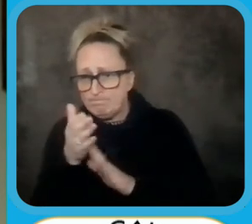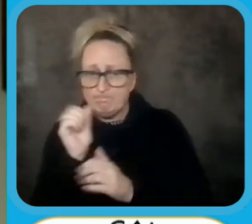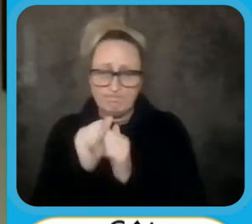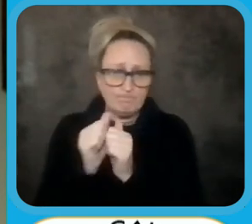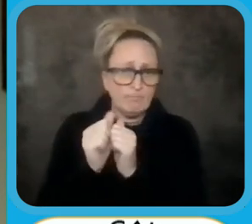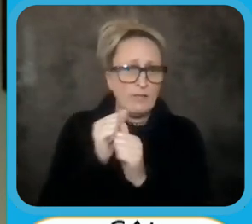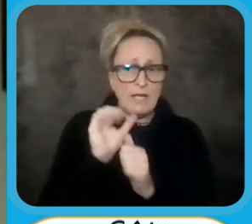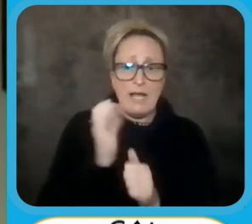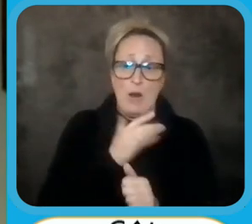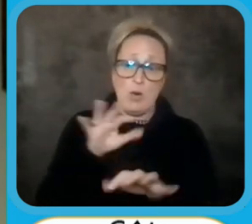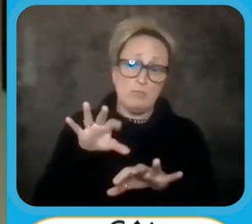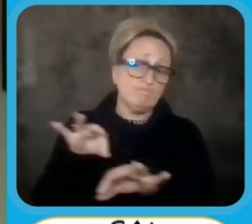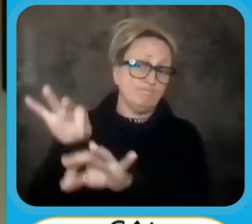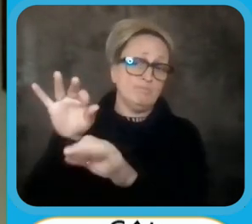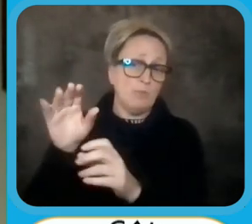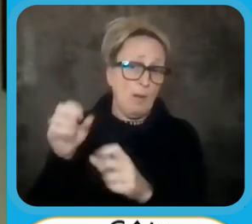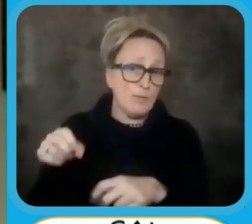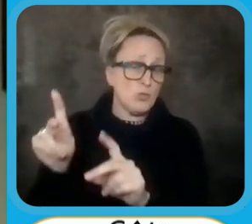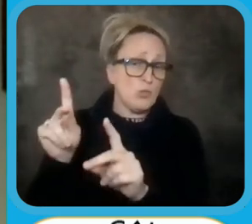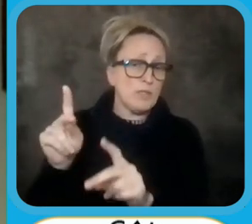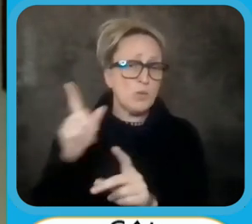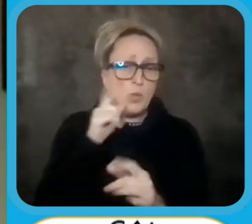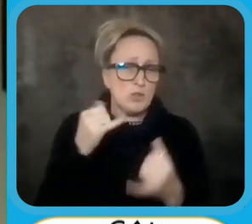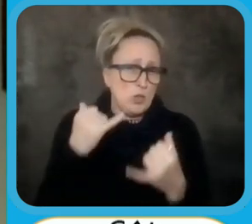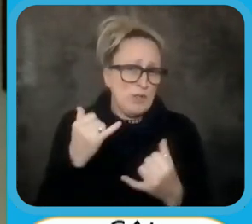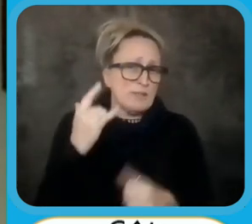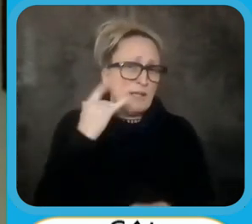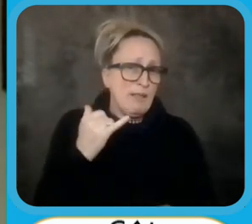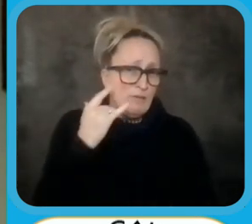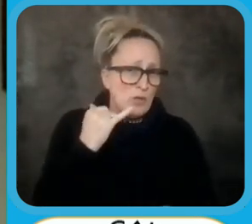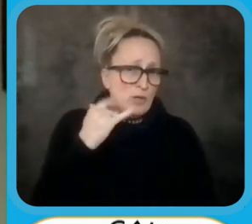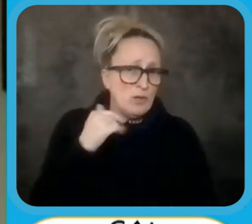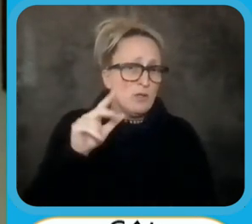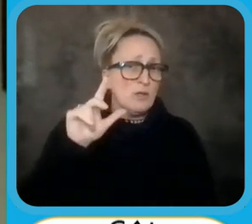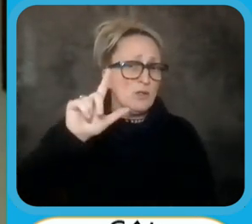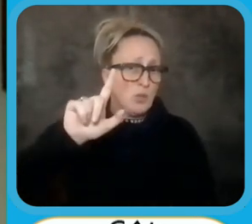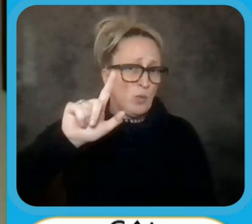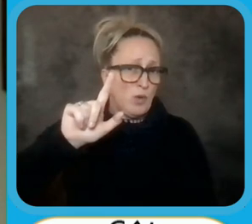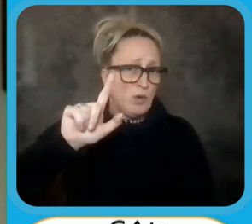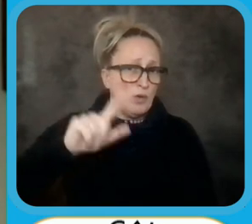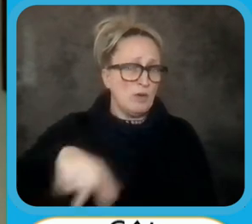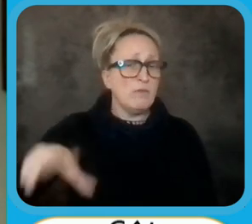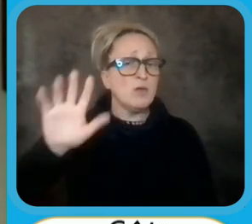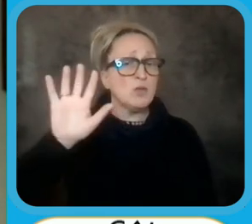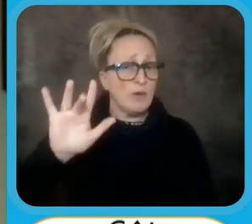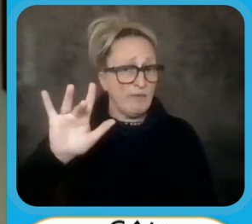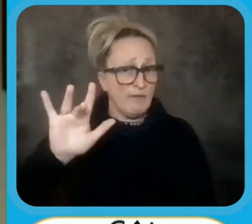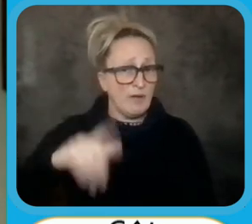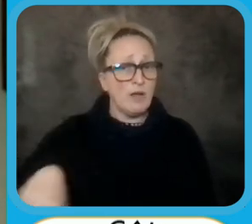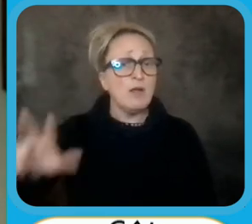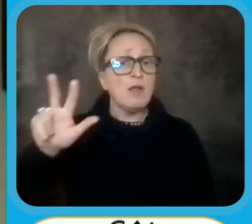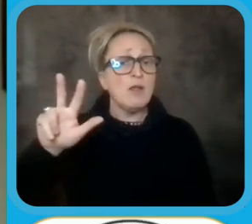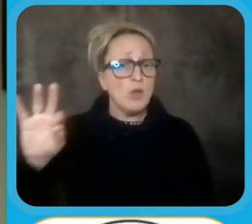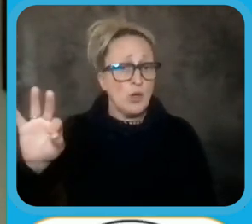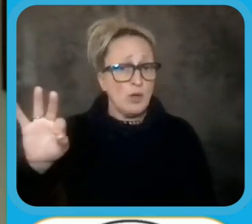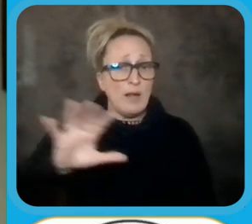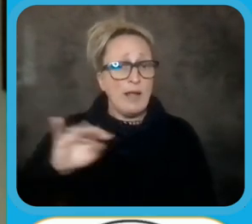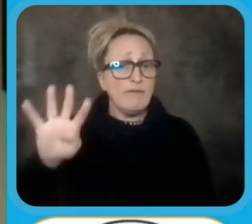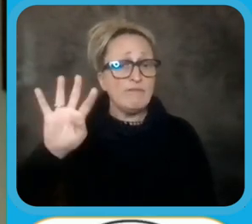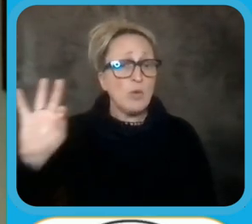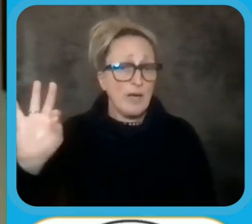pickup opportunities in what is currently California 21, 25, 39, and